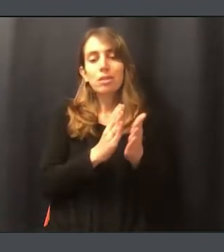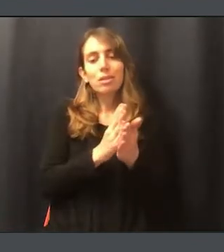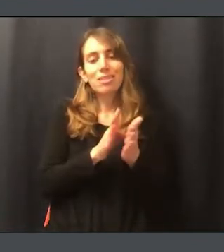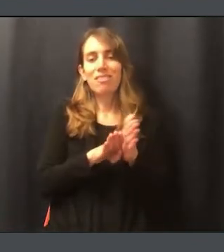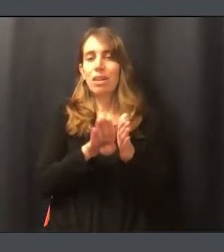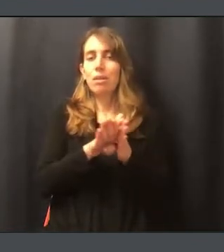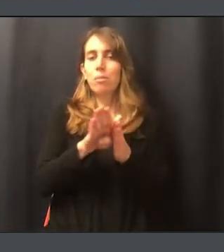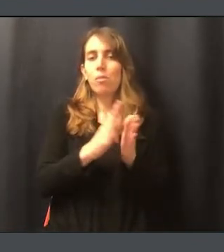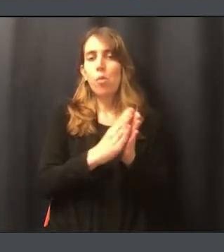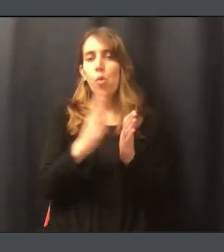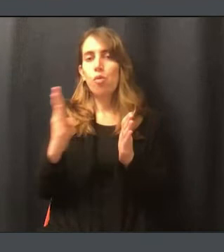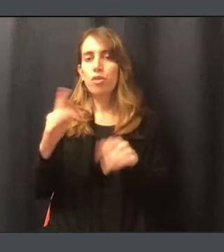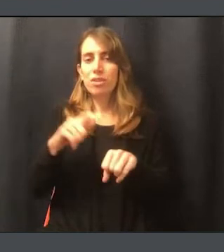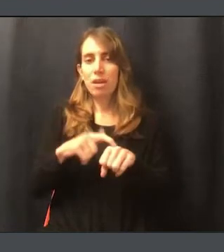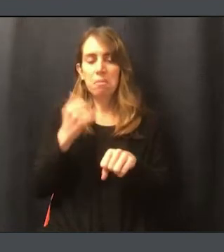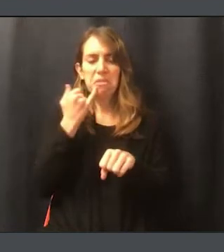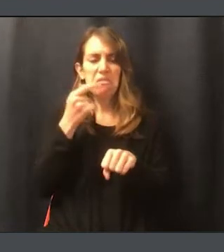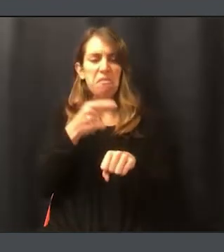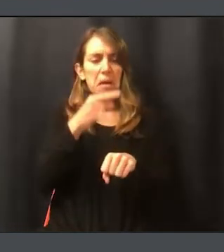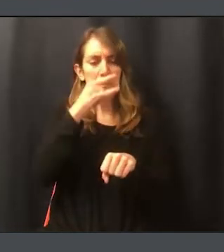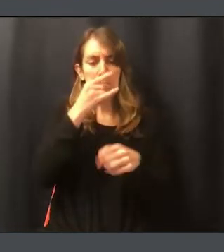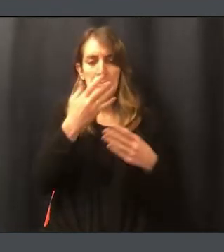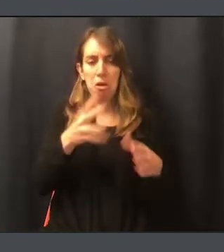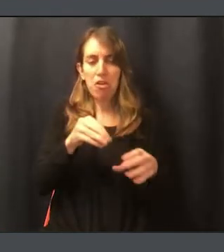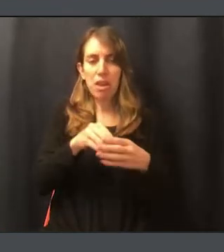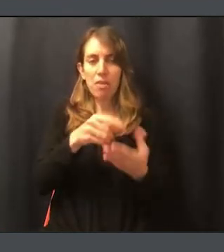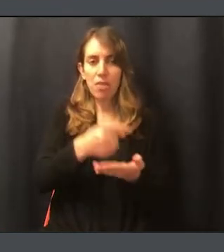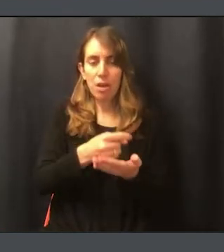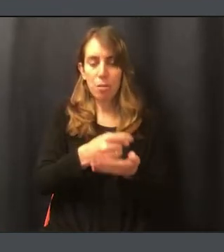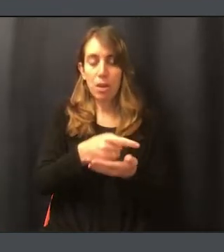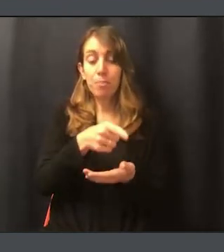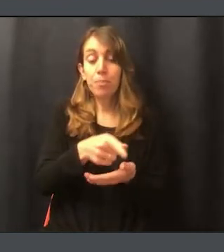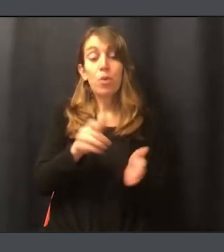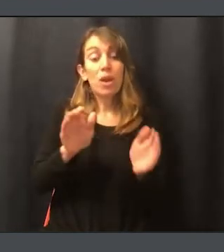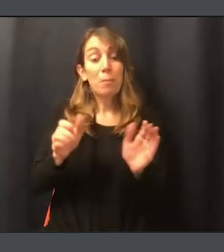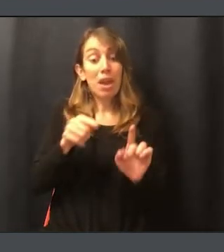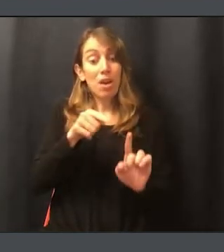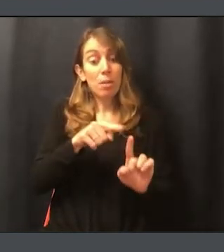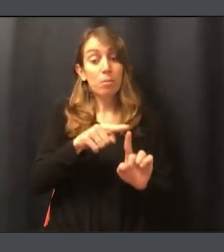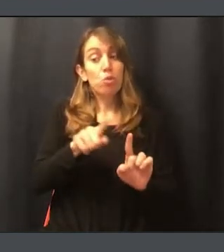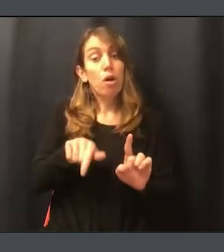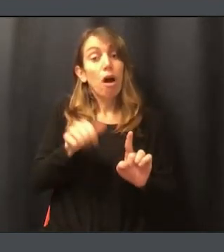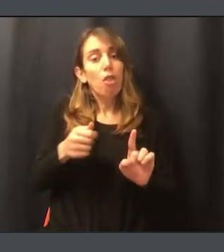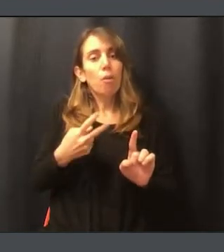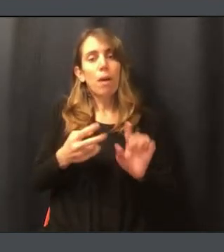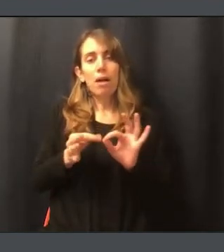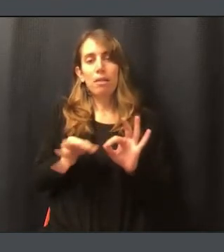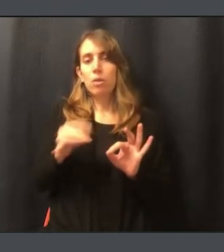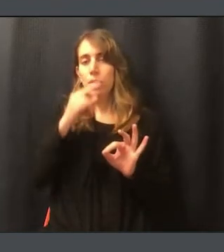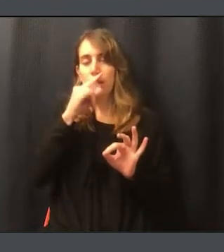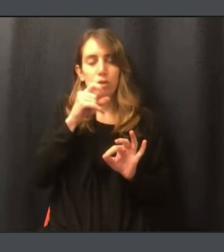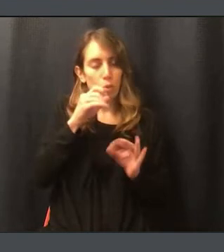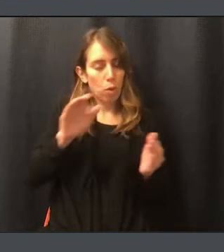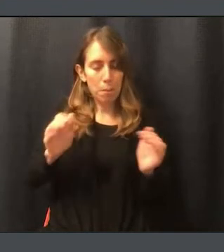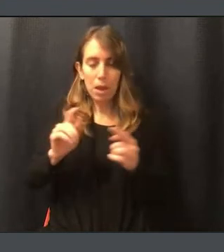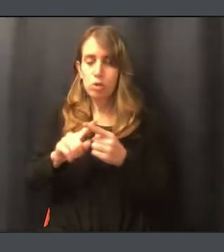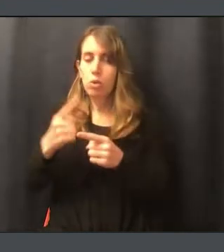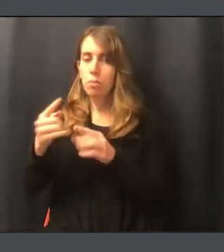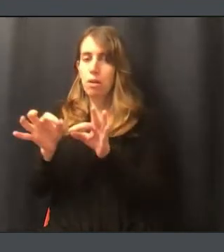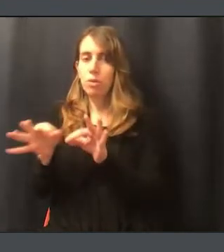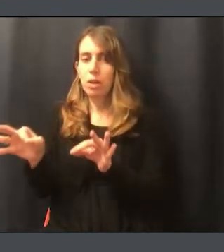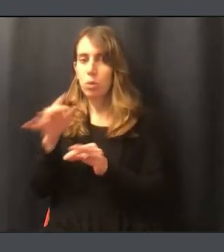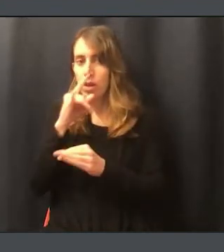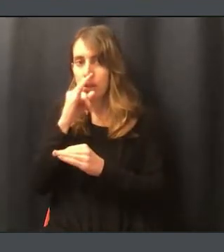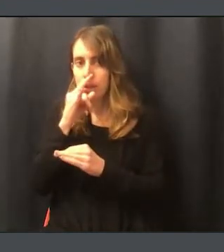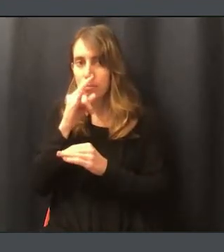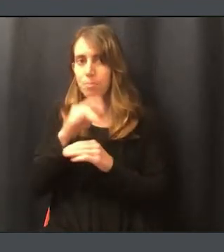example. And you're going to compare them to other bilingual kids rather than comparing them to monolingual kids. So here's